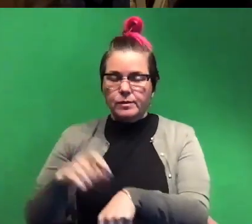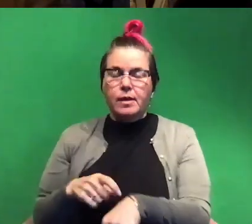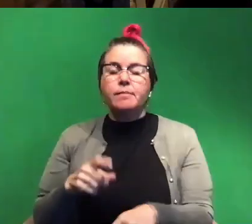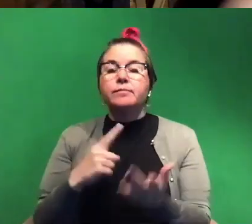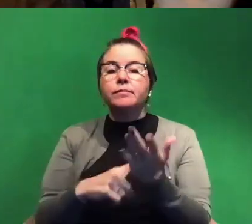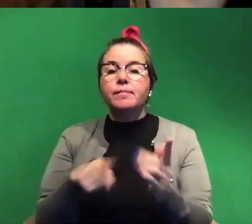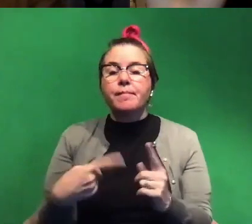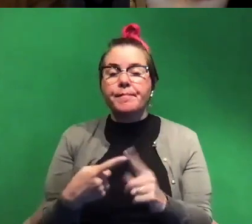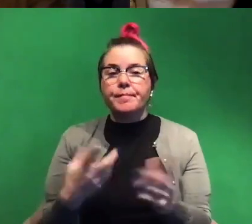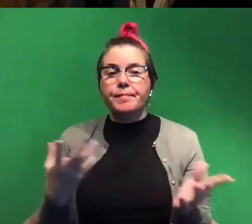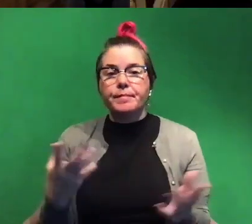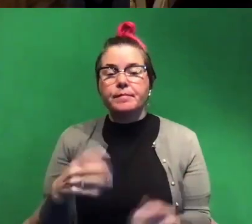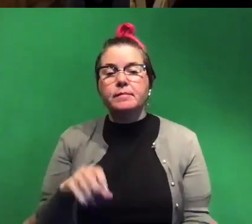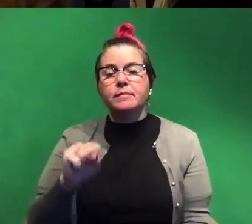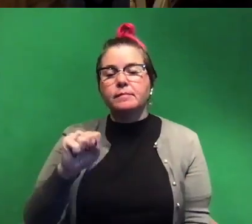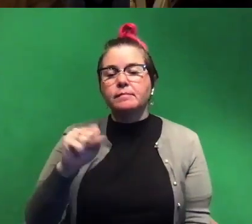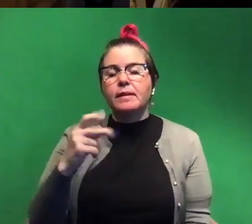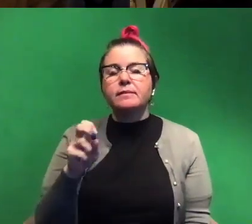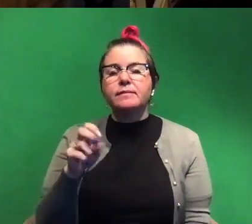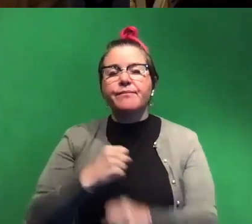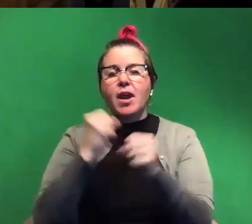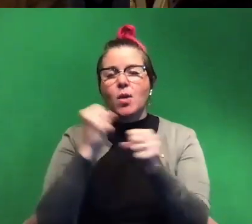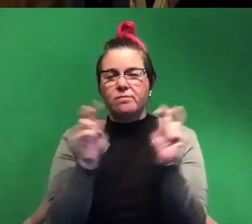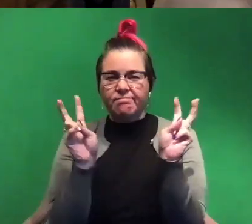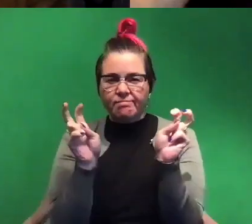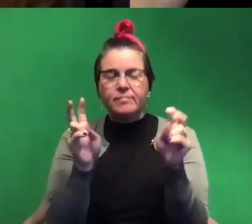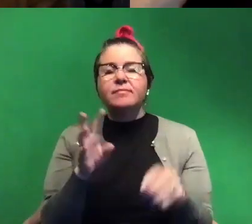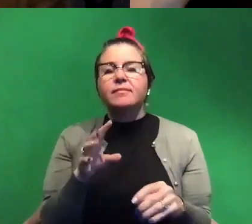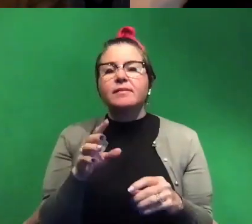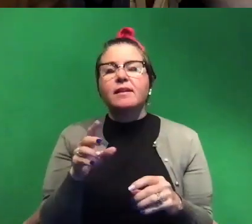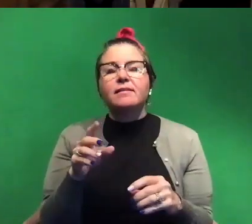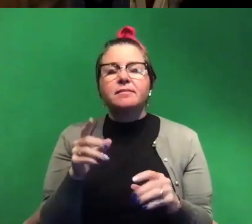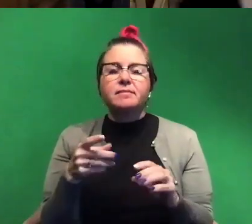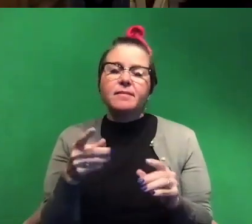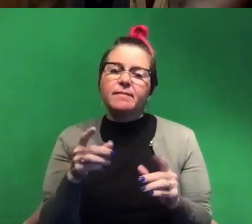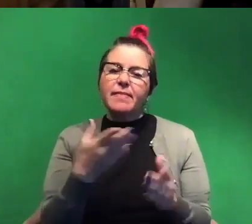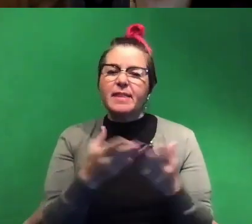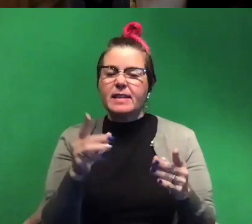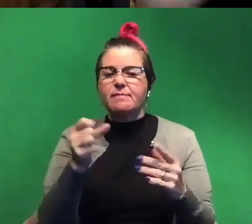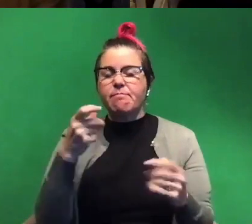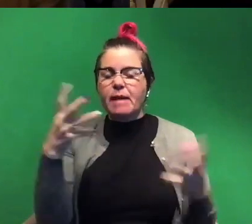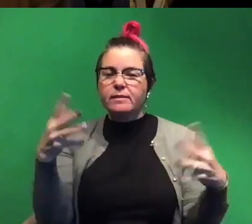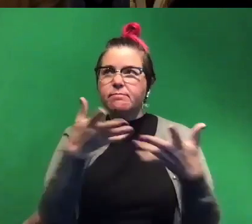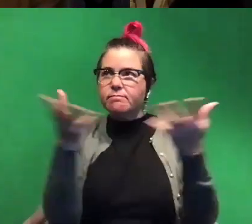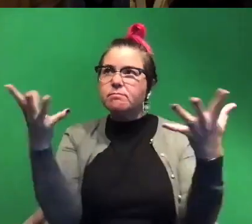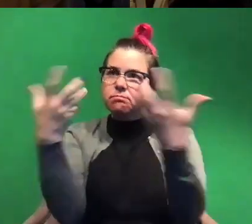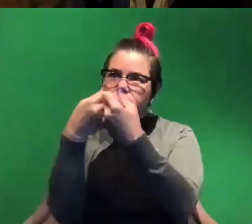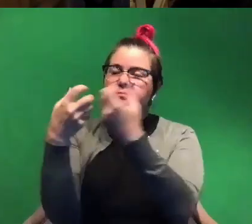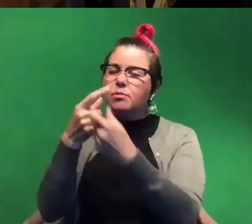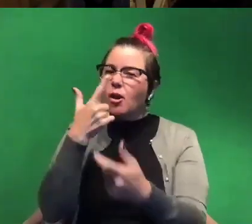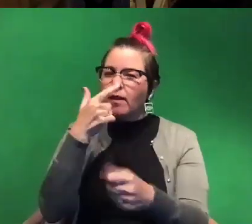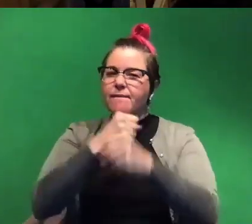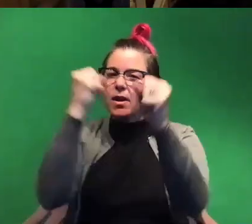about space fireworks. So that's like when things in space collide and you get these like things that look like fireworks